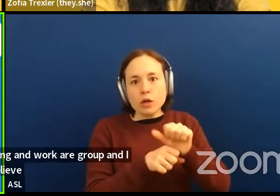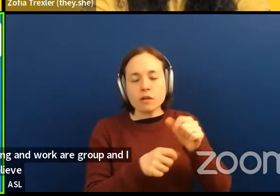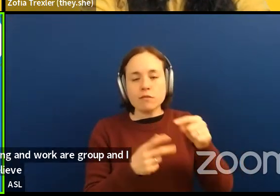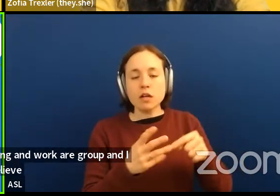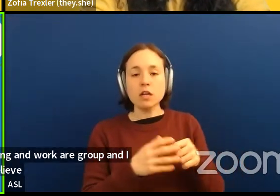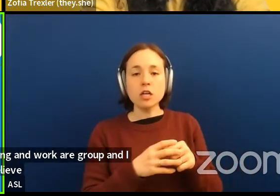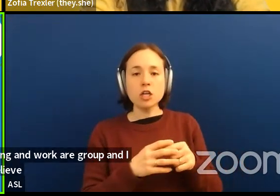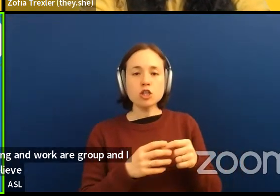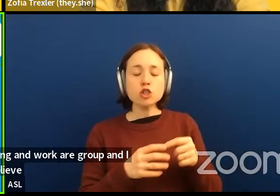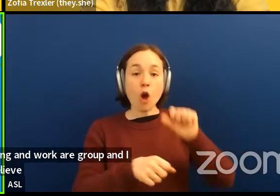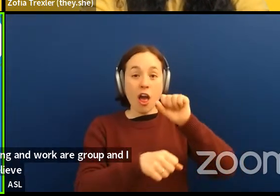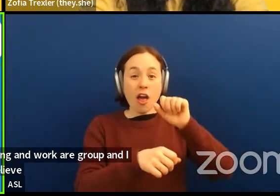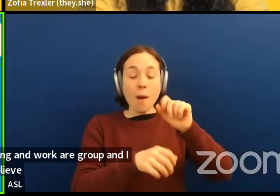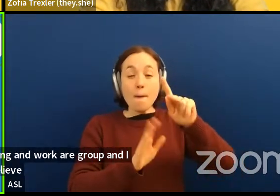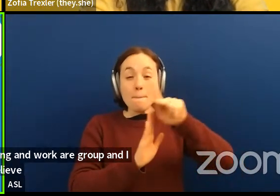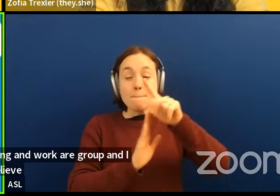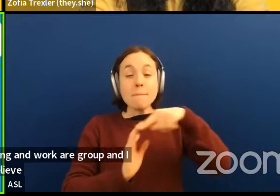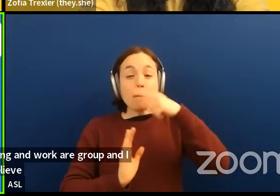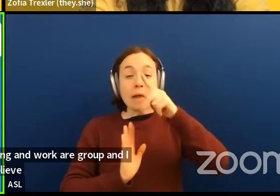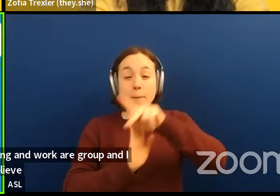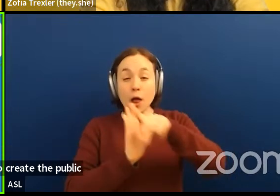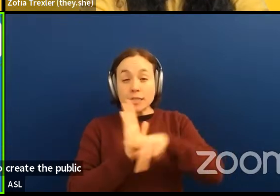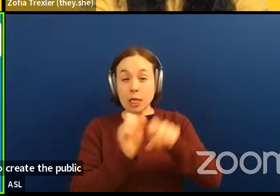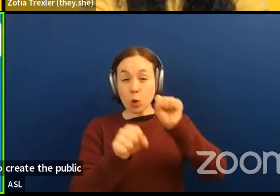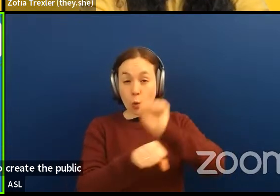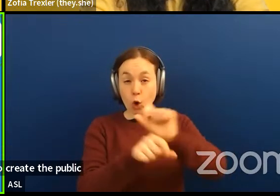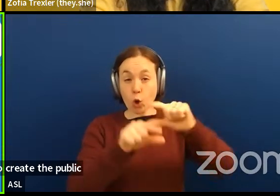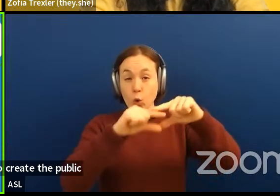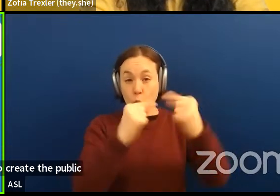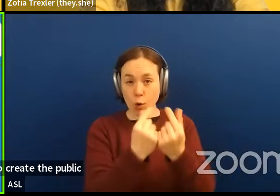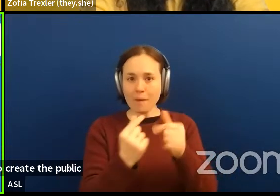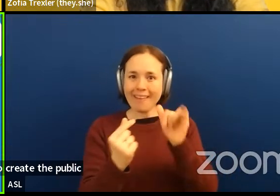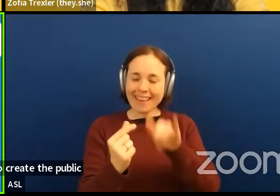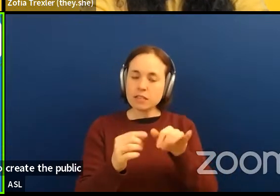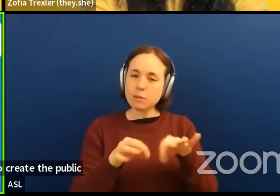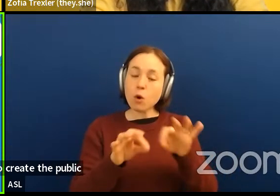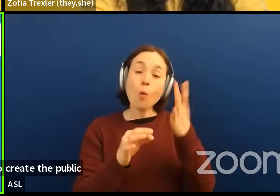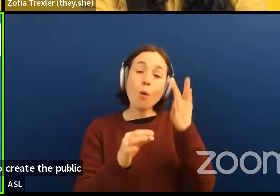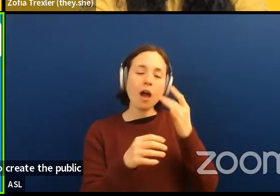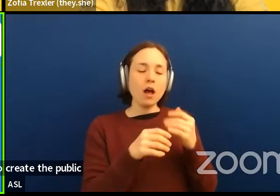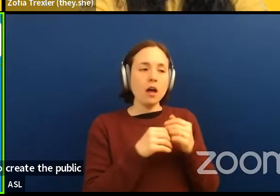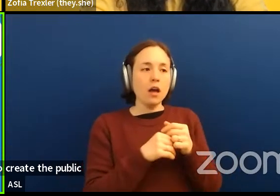policy work group because advocates, they come in and out.